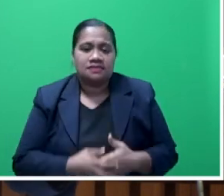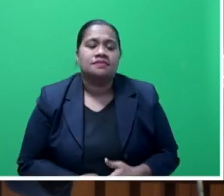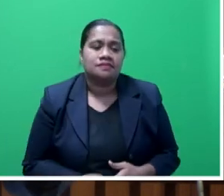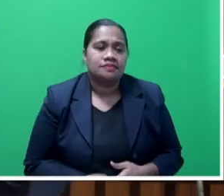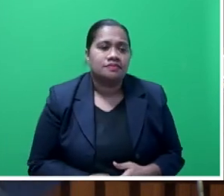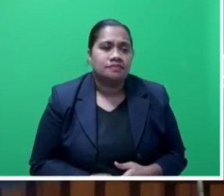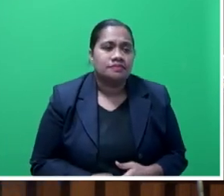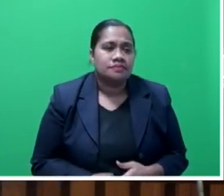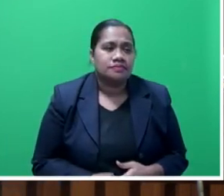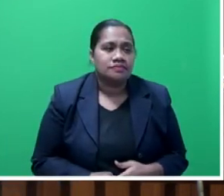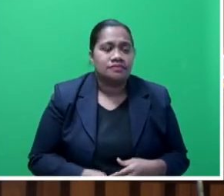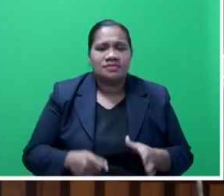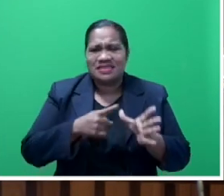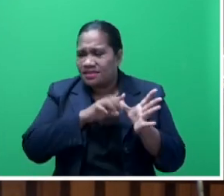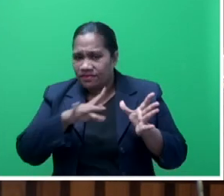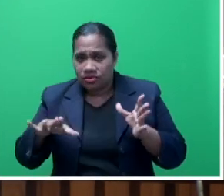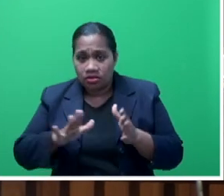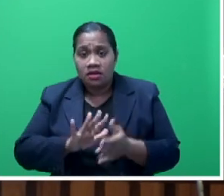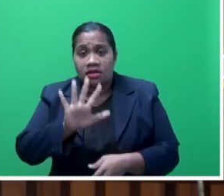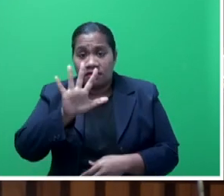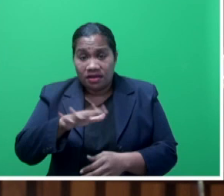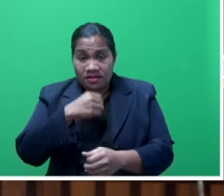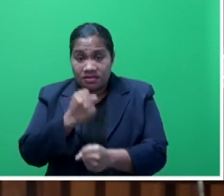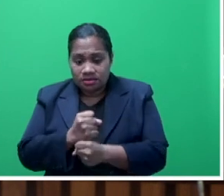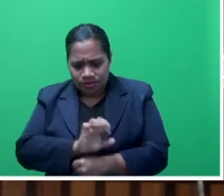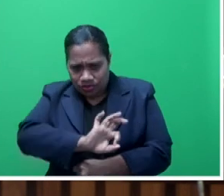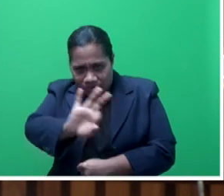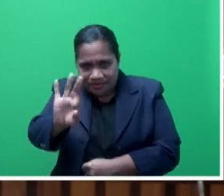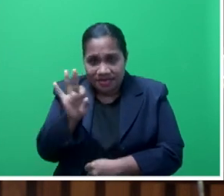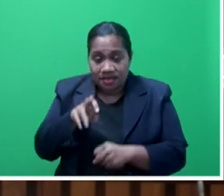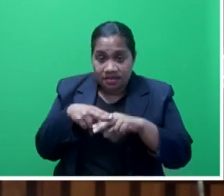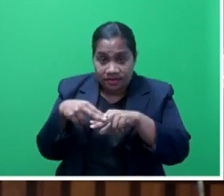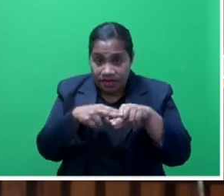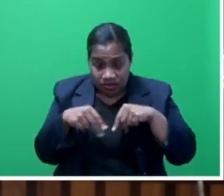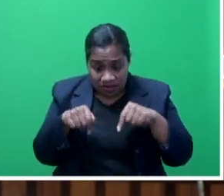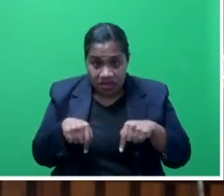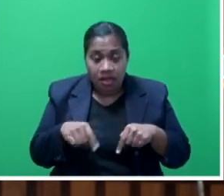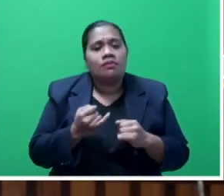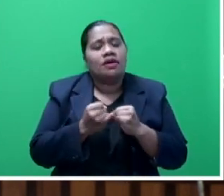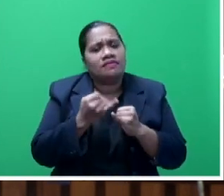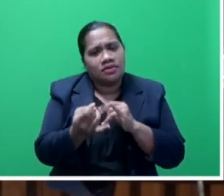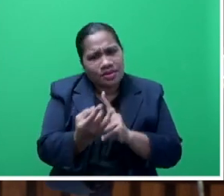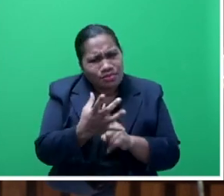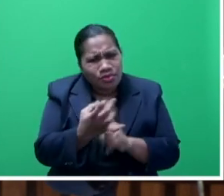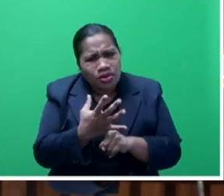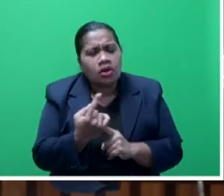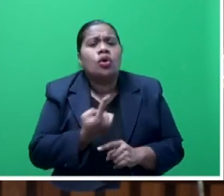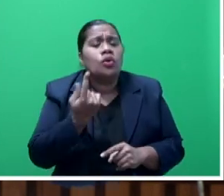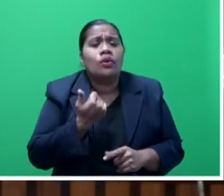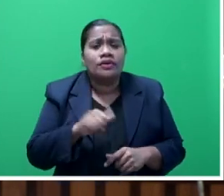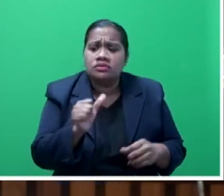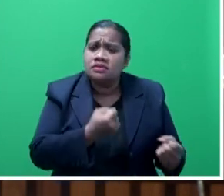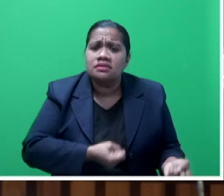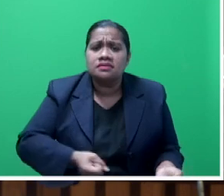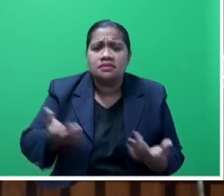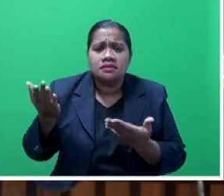critically important. 5G, which is not in Fiji as yet, is very important. Who do we use as a supplier?